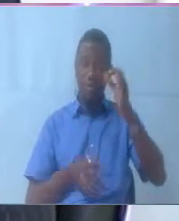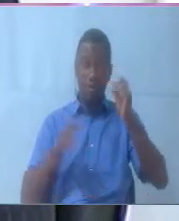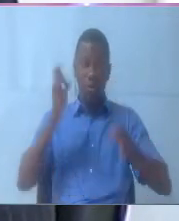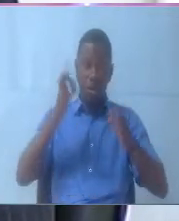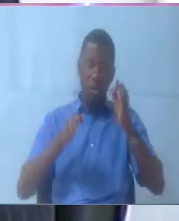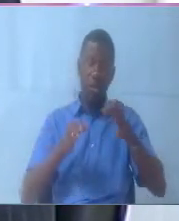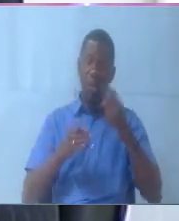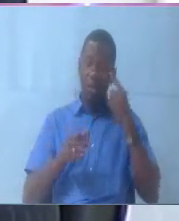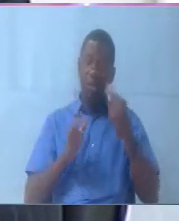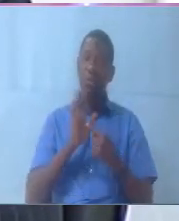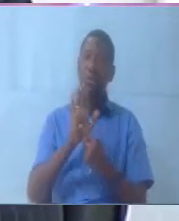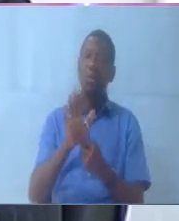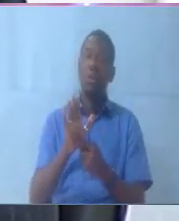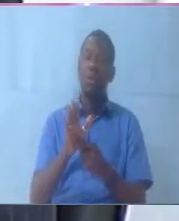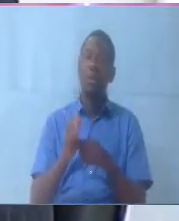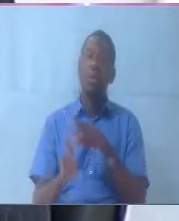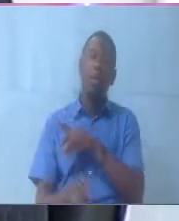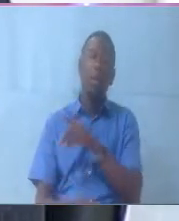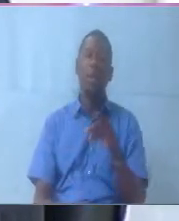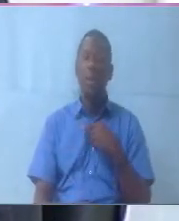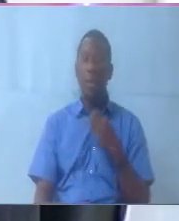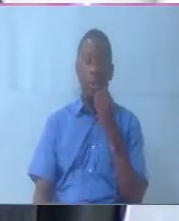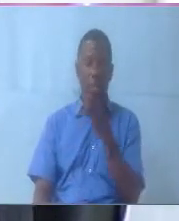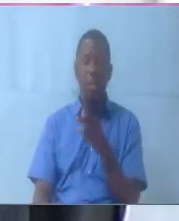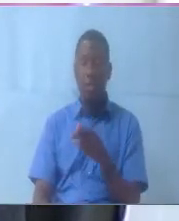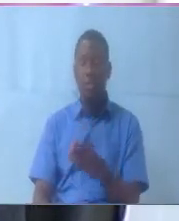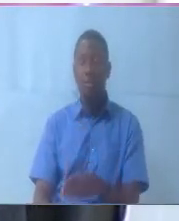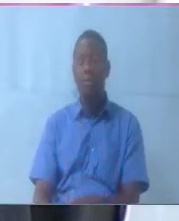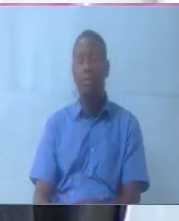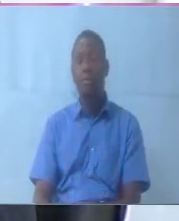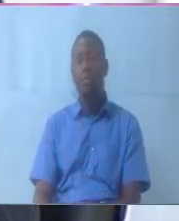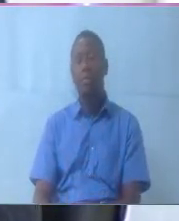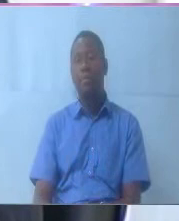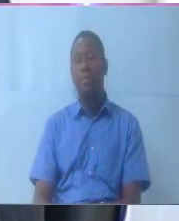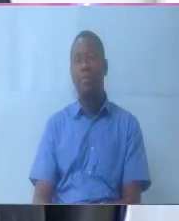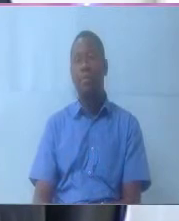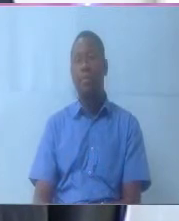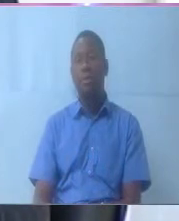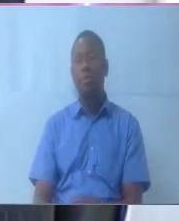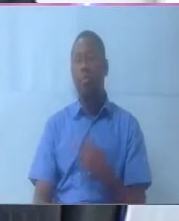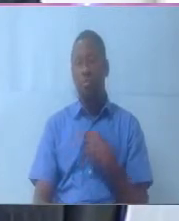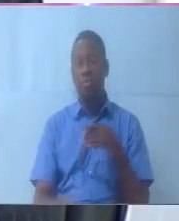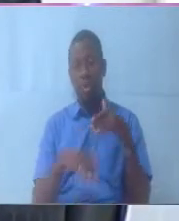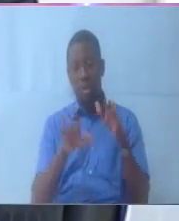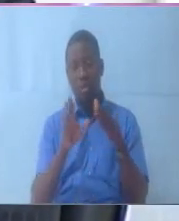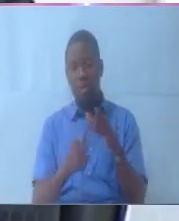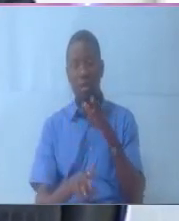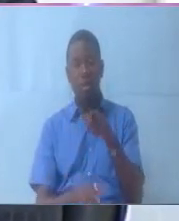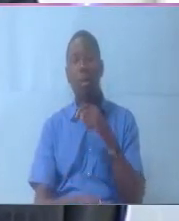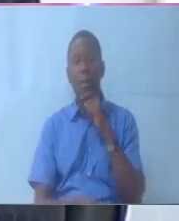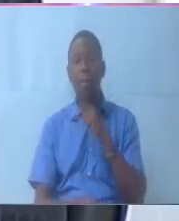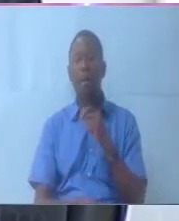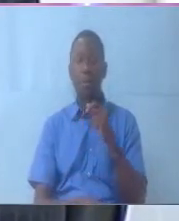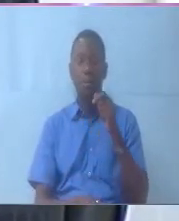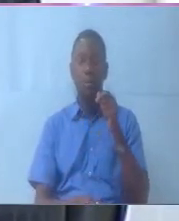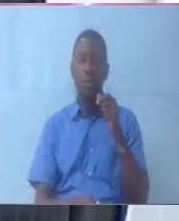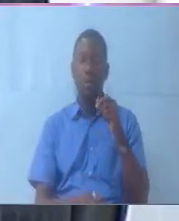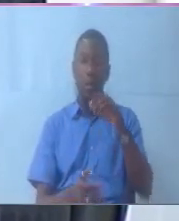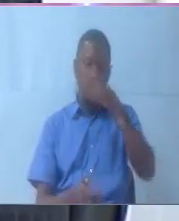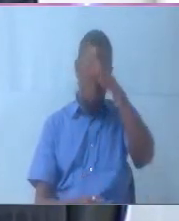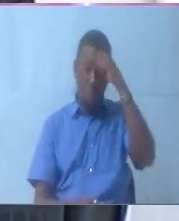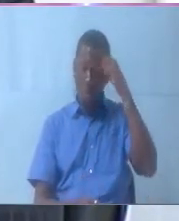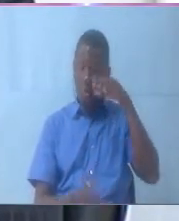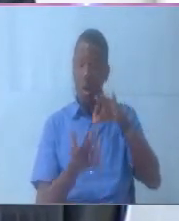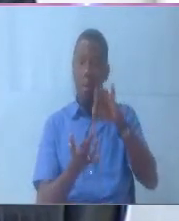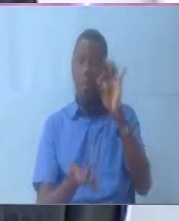stating that they have been directed nyina foko nyin kango di tolulale to terminate his appointment as a judge of the Supreme Court. Pour